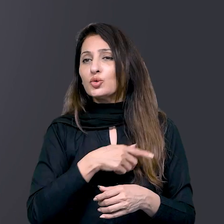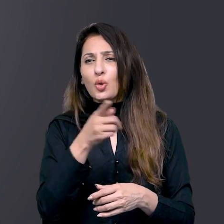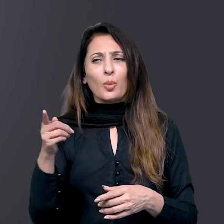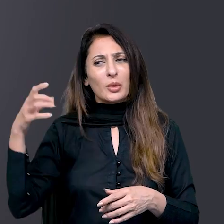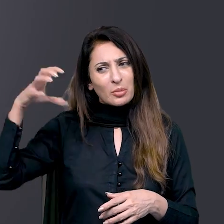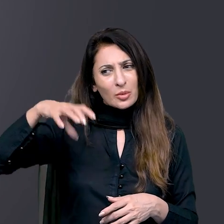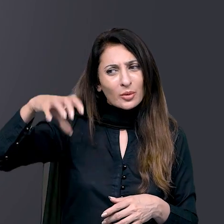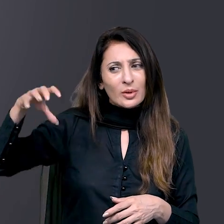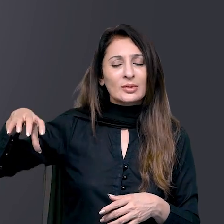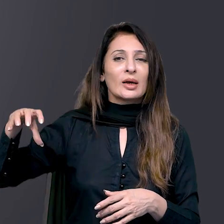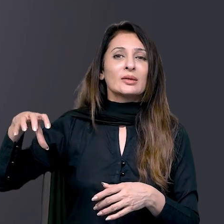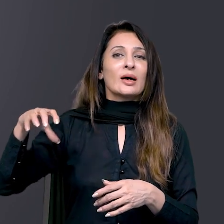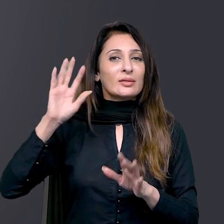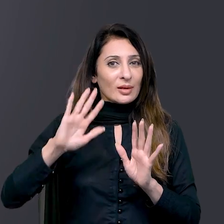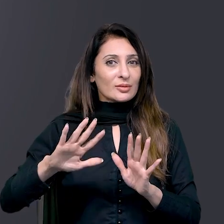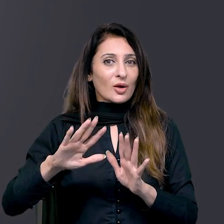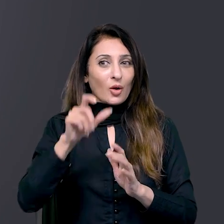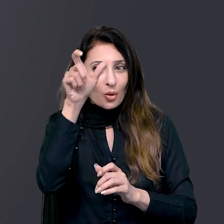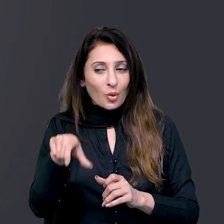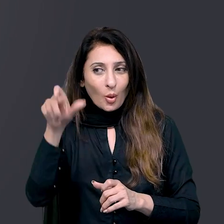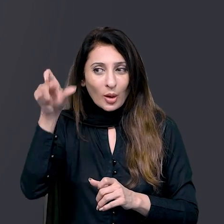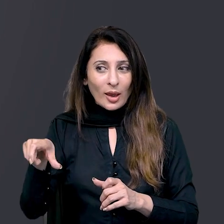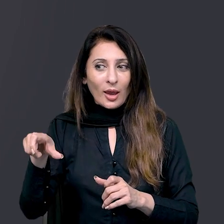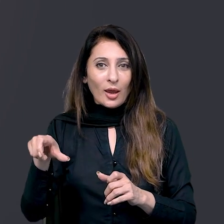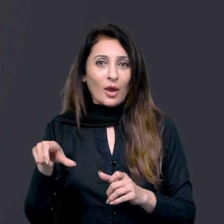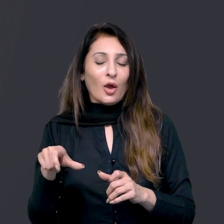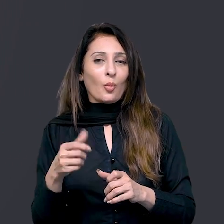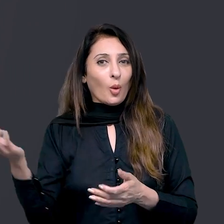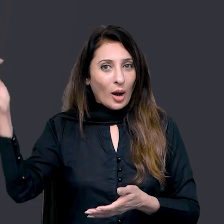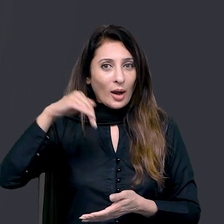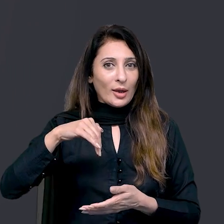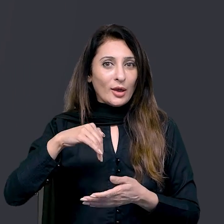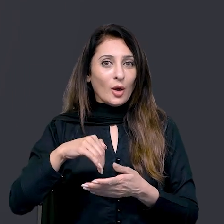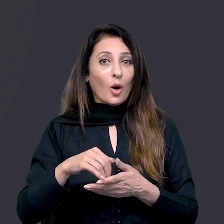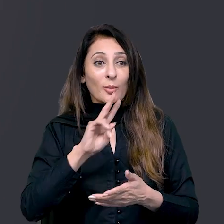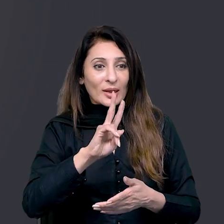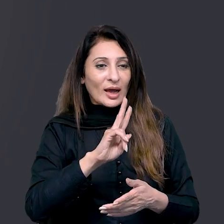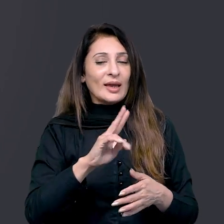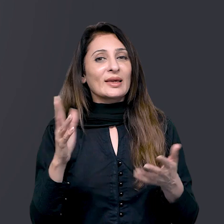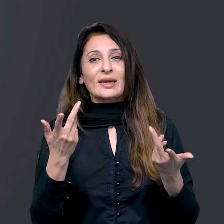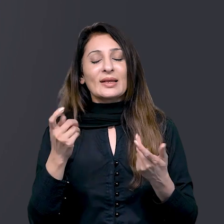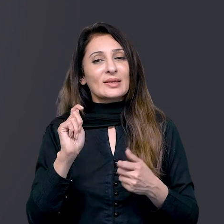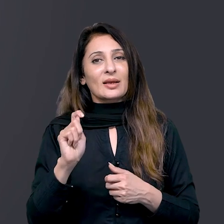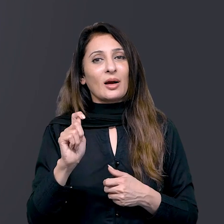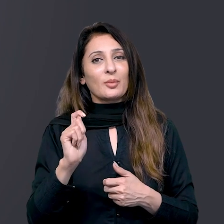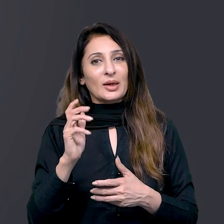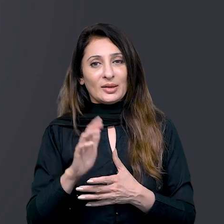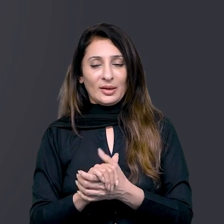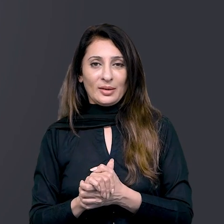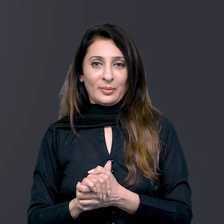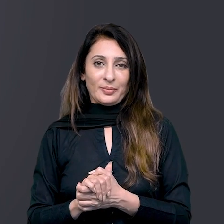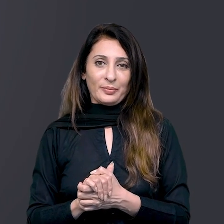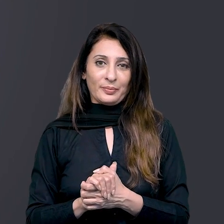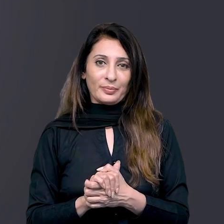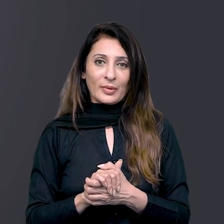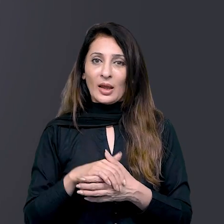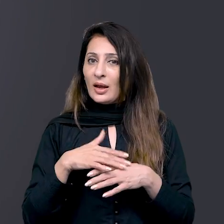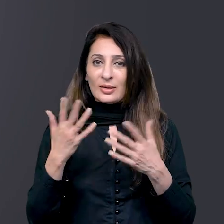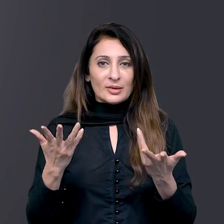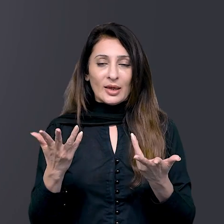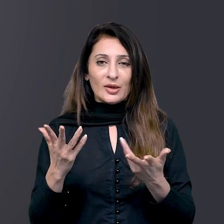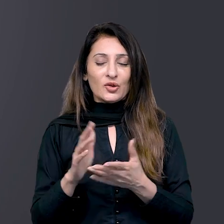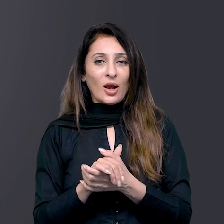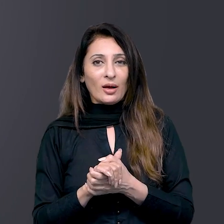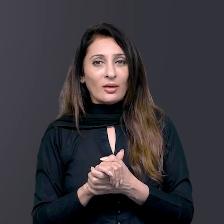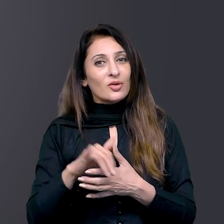in their respective fields are able to come and share from their body of work a practitioner's insight into how to